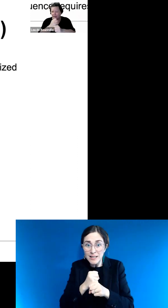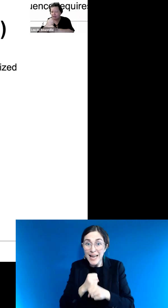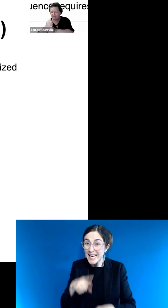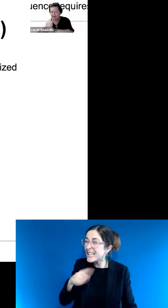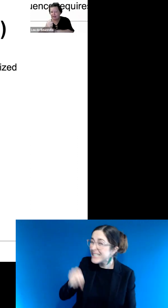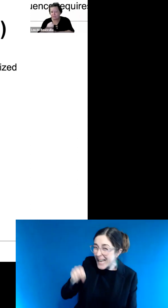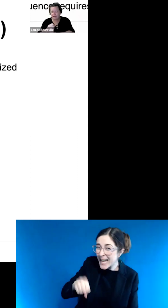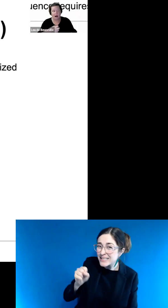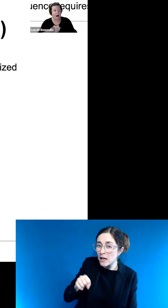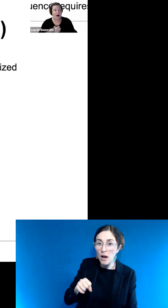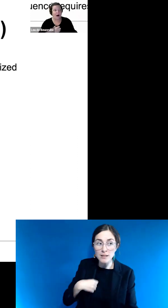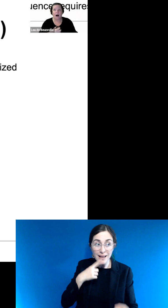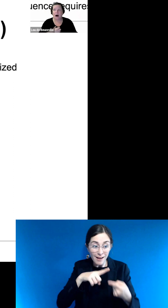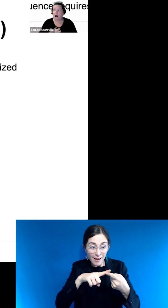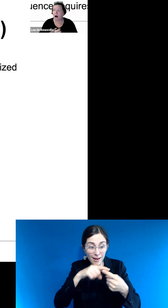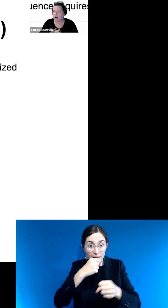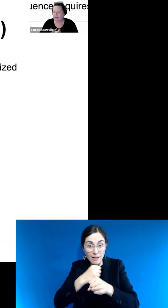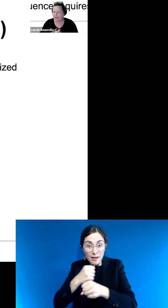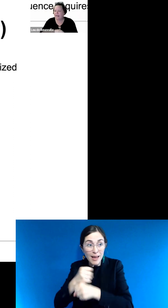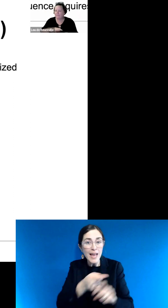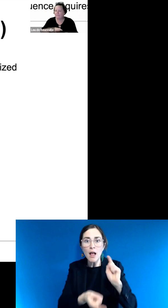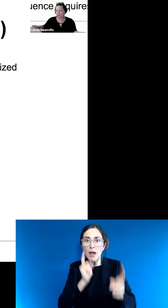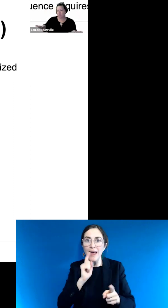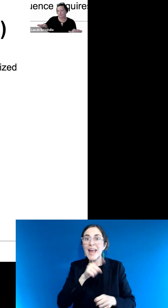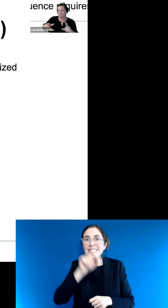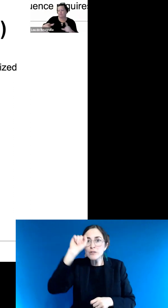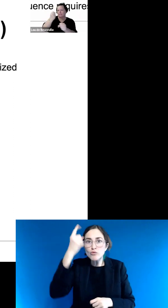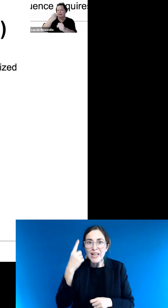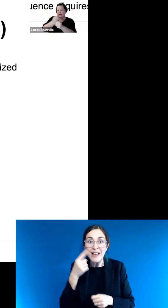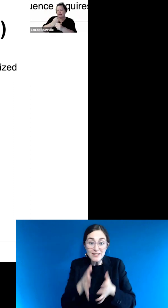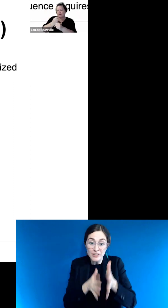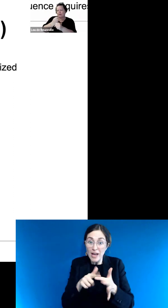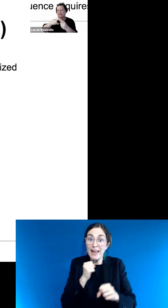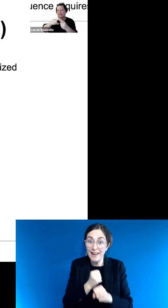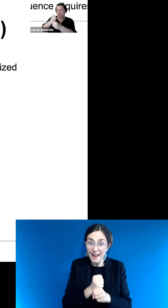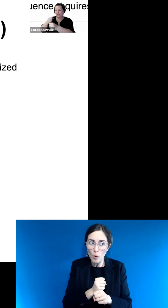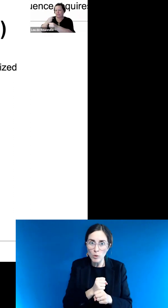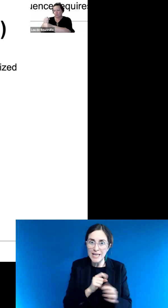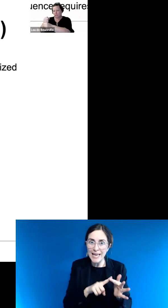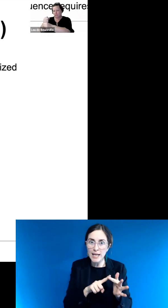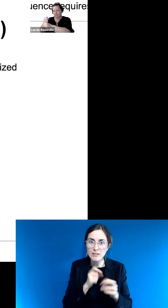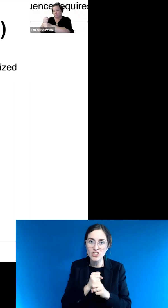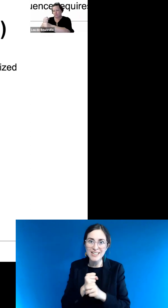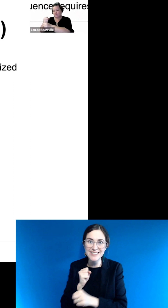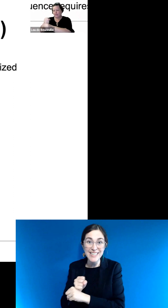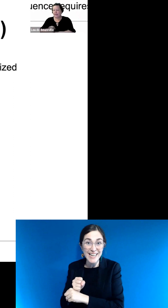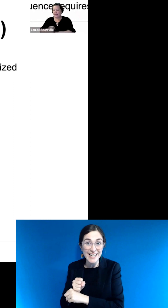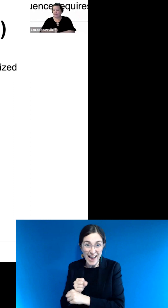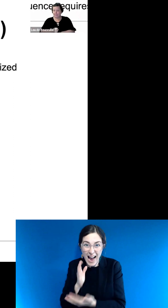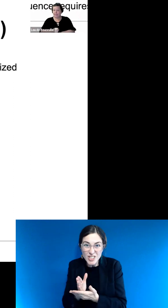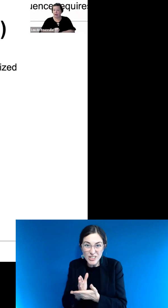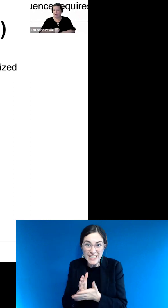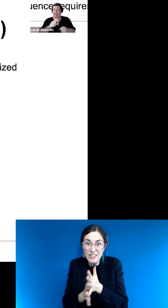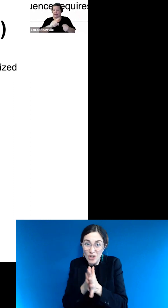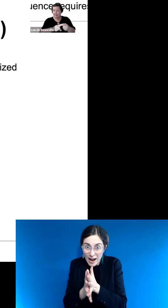egg. And he was like, it never occurred to him that the sign egg was E-G-G. If I